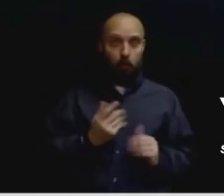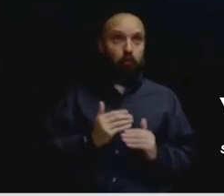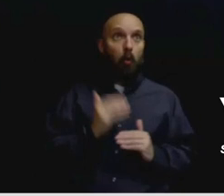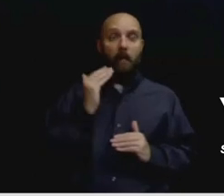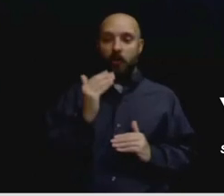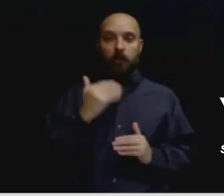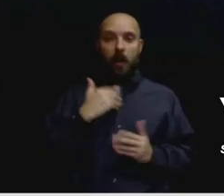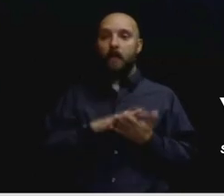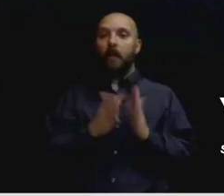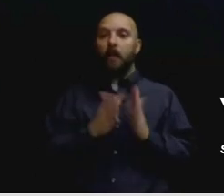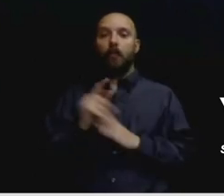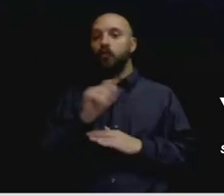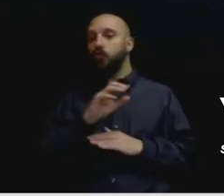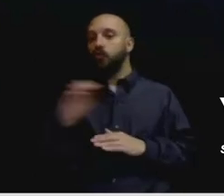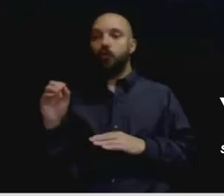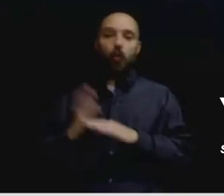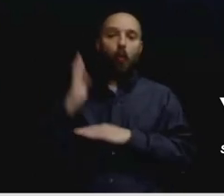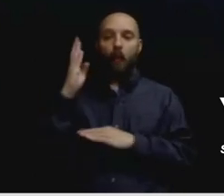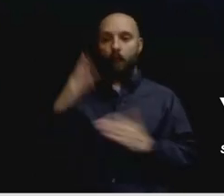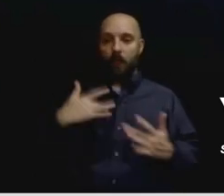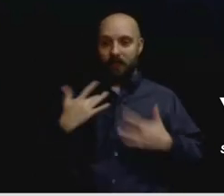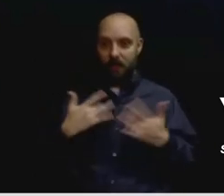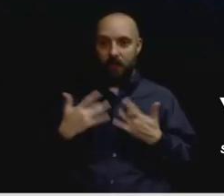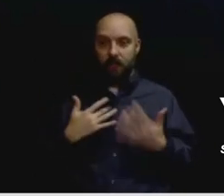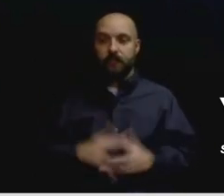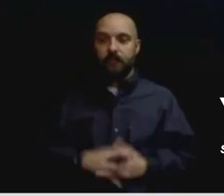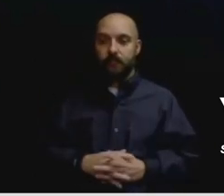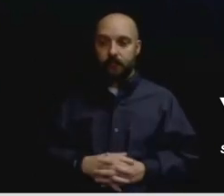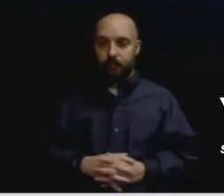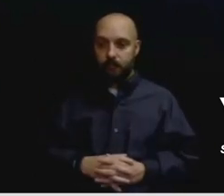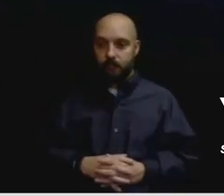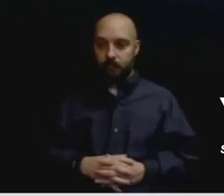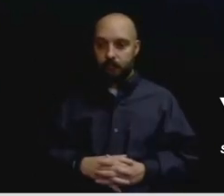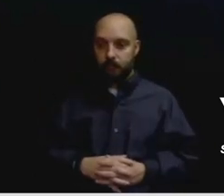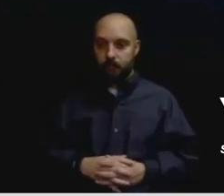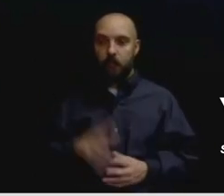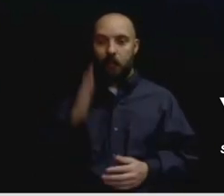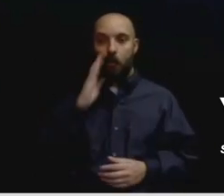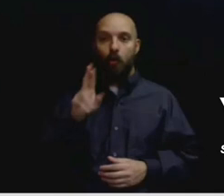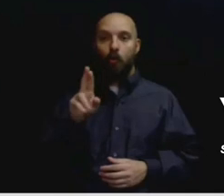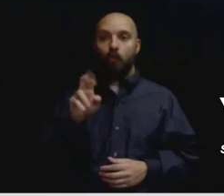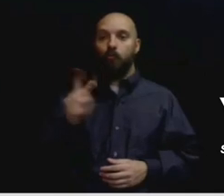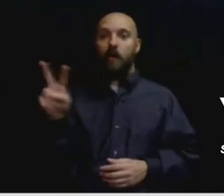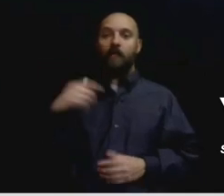too overexcited. It'll rev me up too much. Right, Kelly? Do you know what I'm saying?